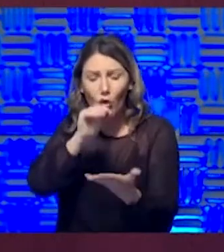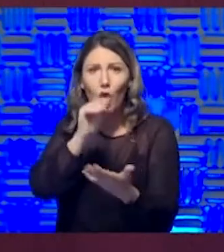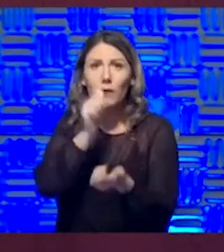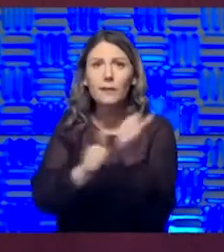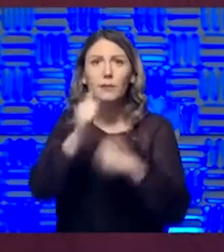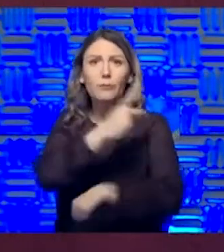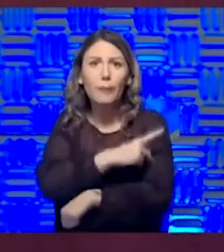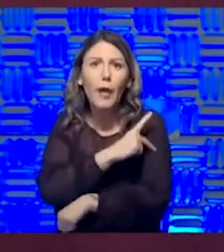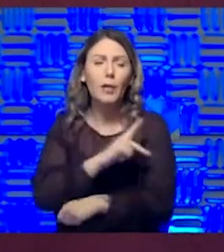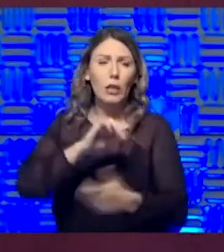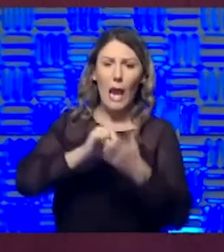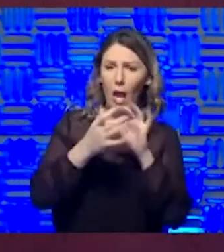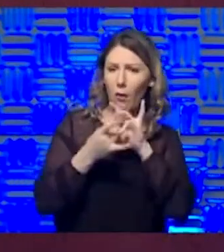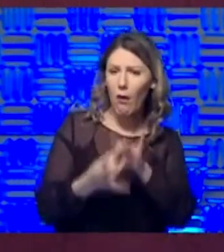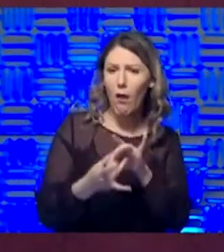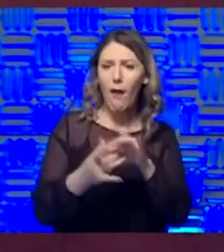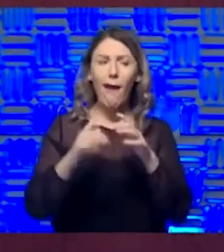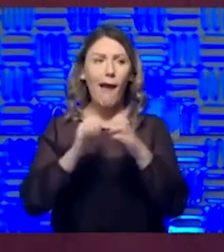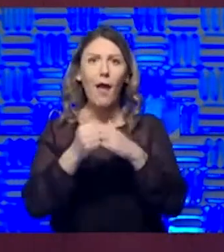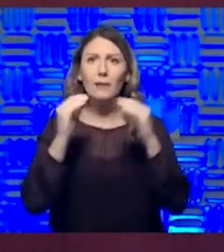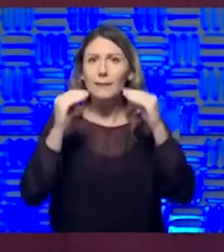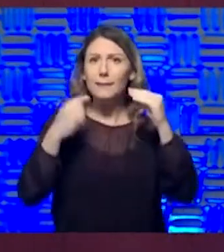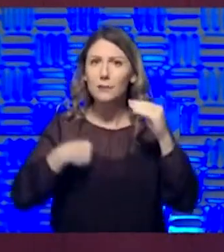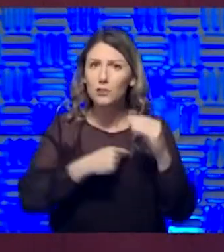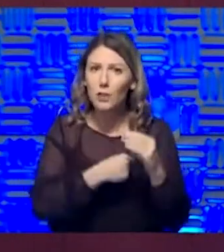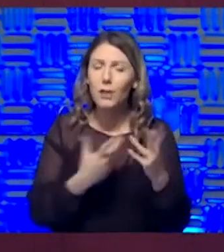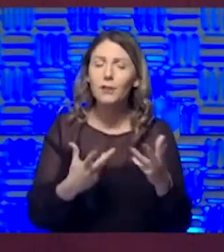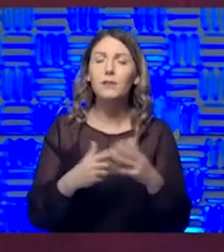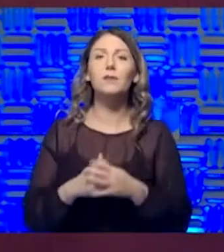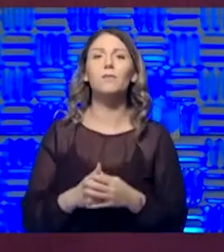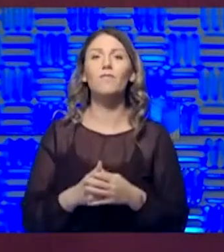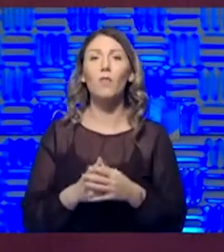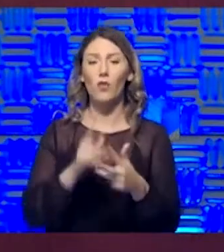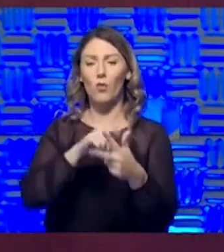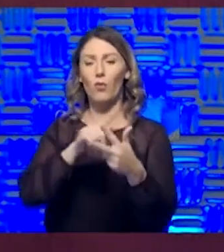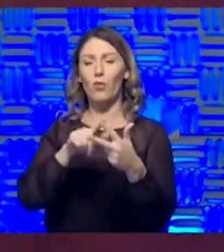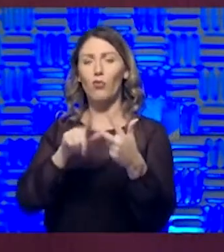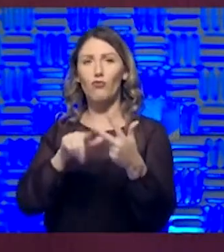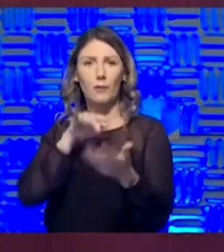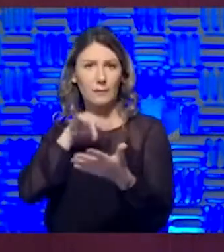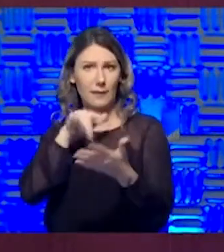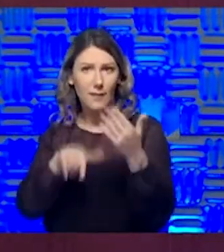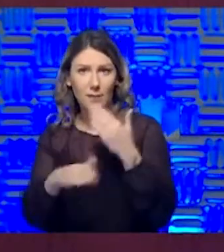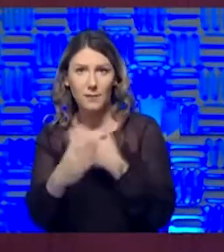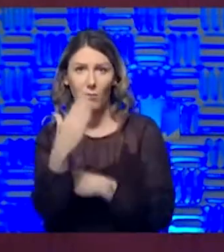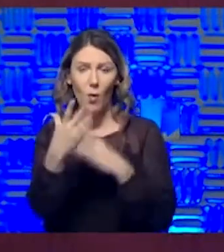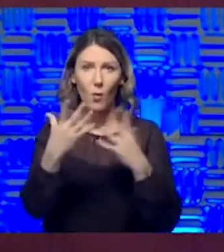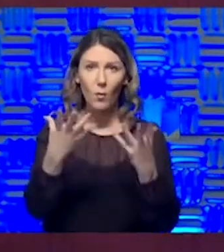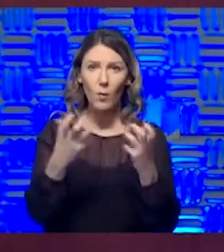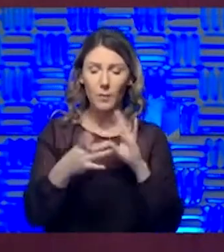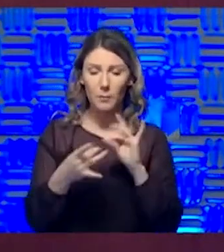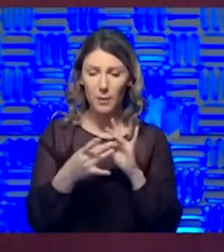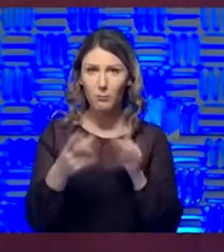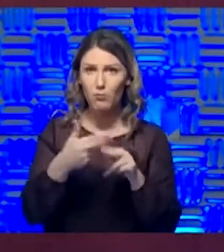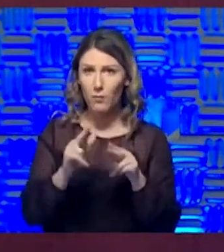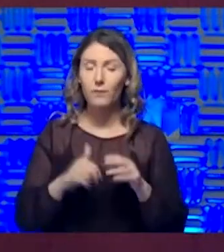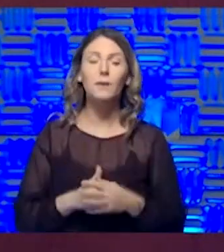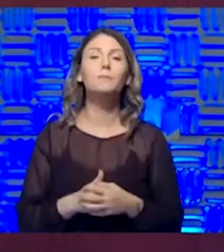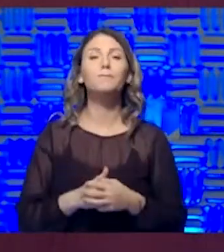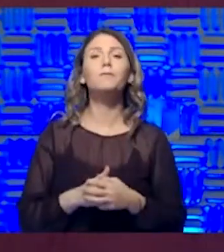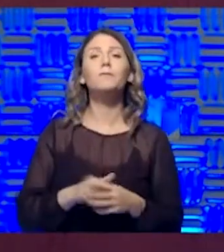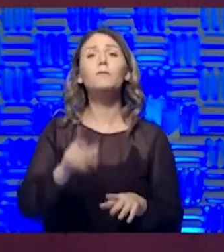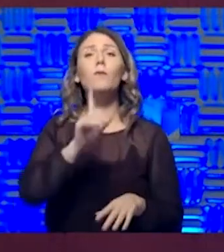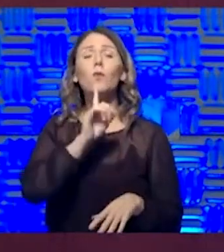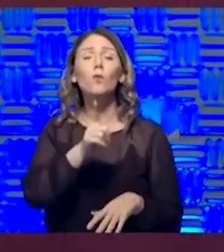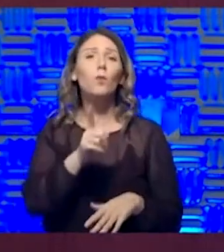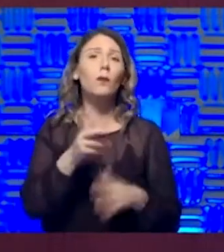they can teach us. And so I just wanted to hit three studies this morning briefly and really